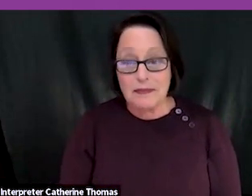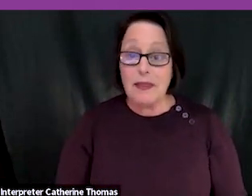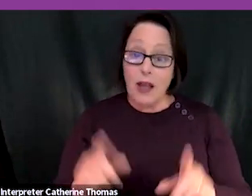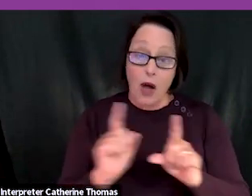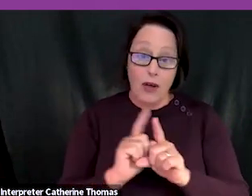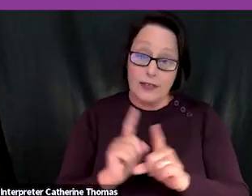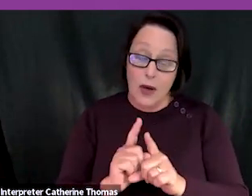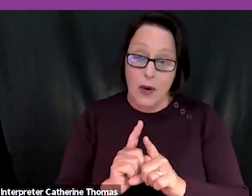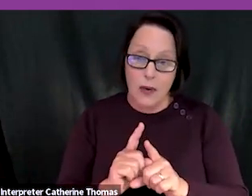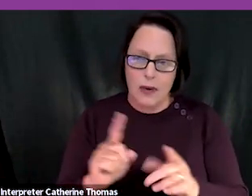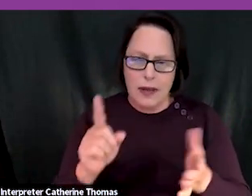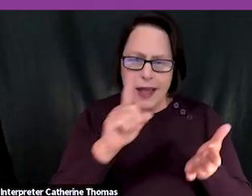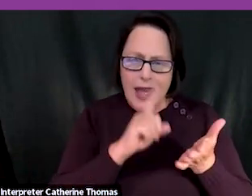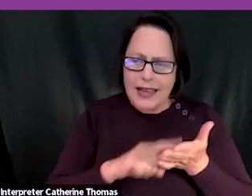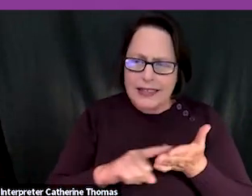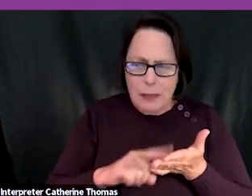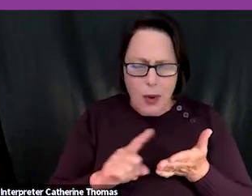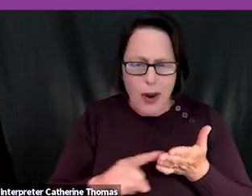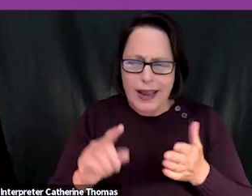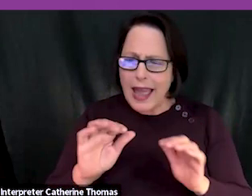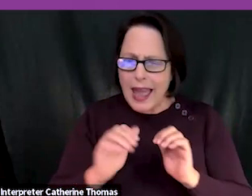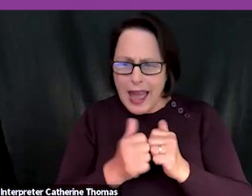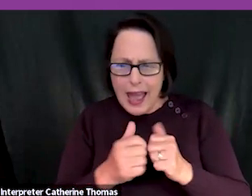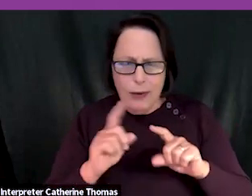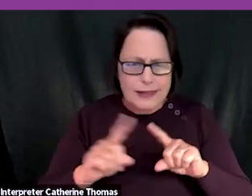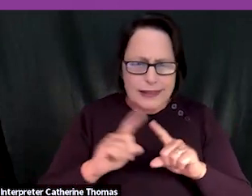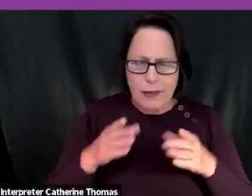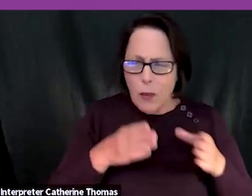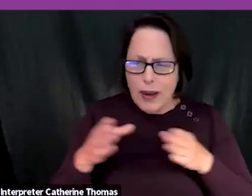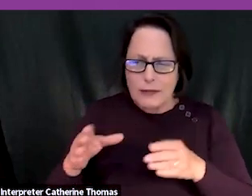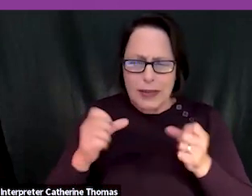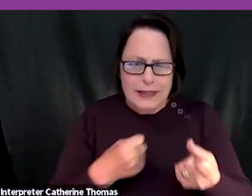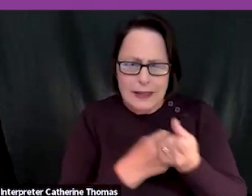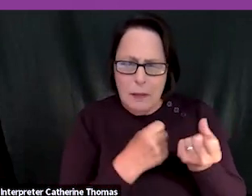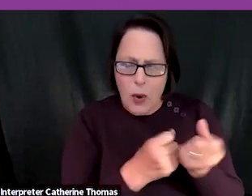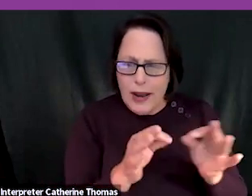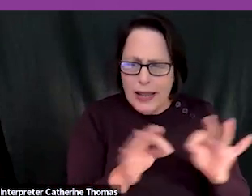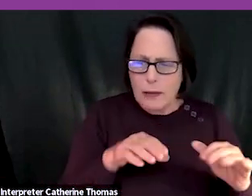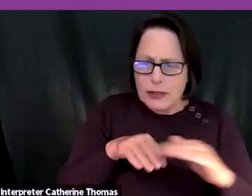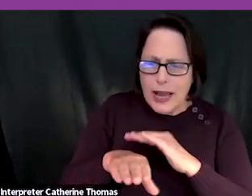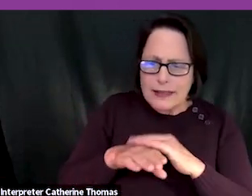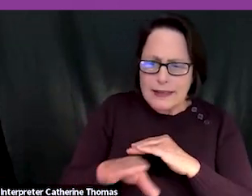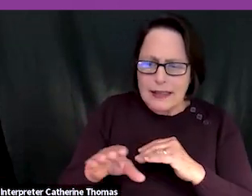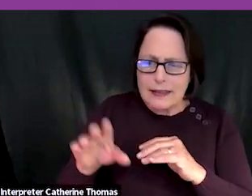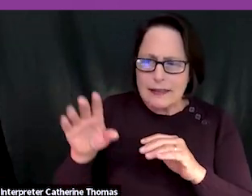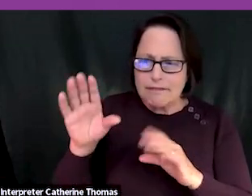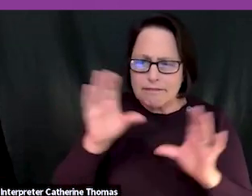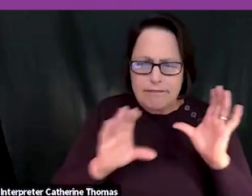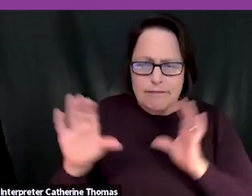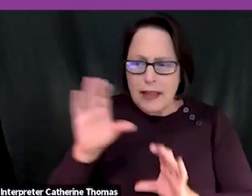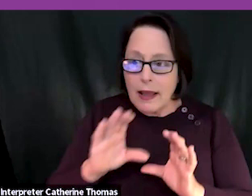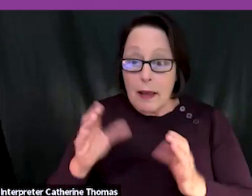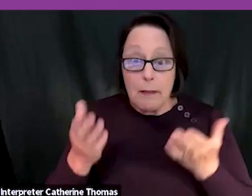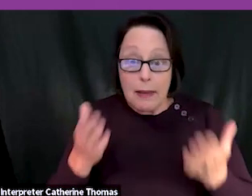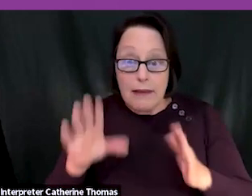Also, exploring alternative methods of language access support to utilize new and